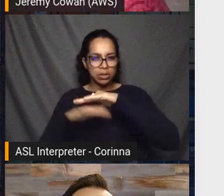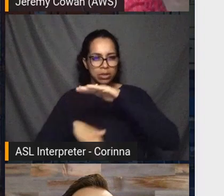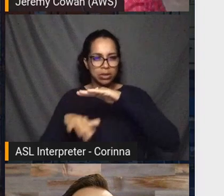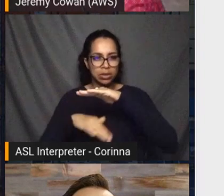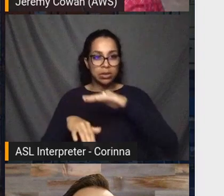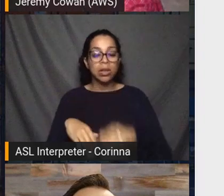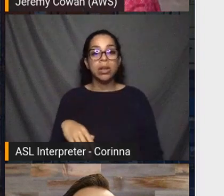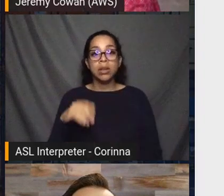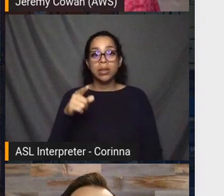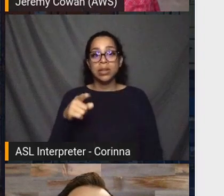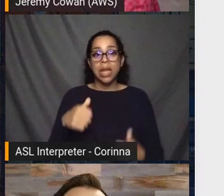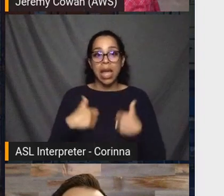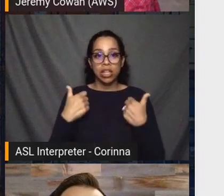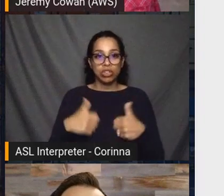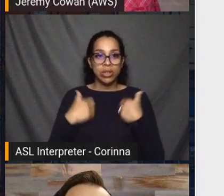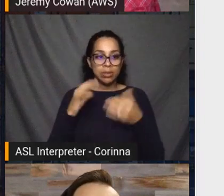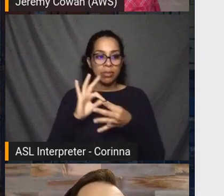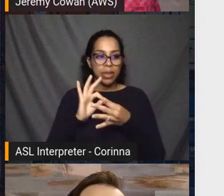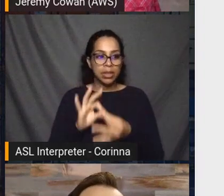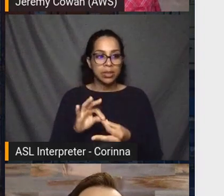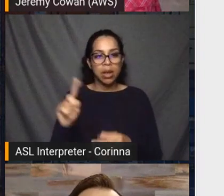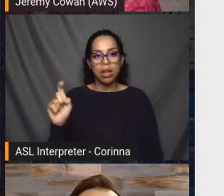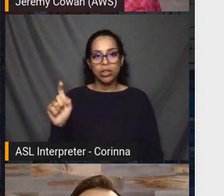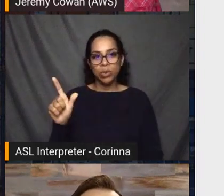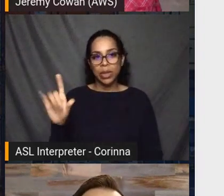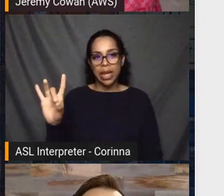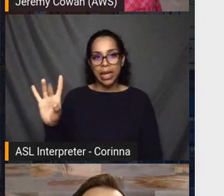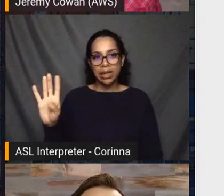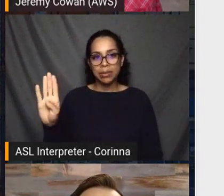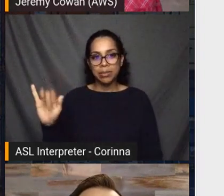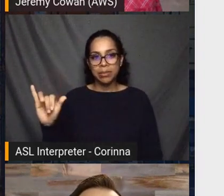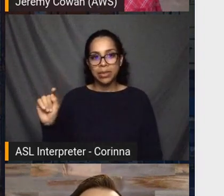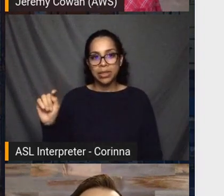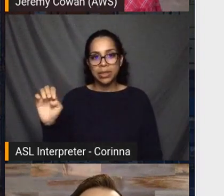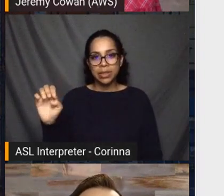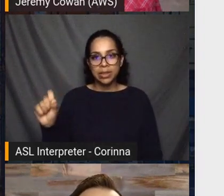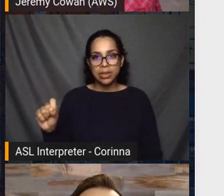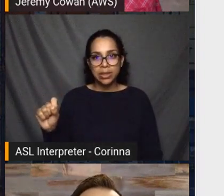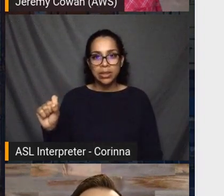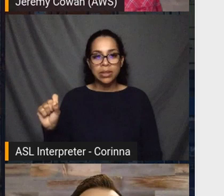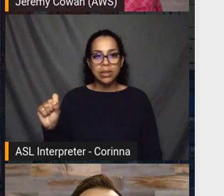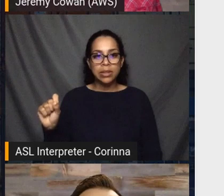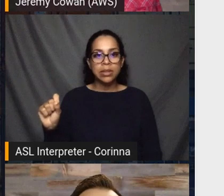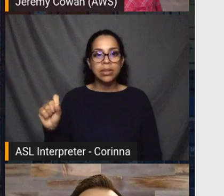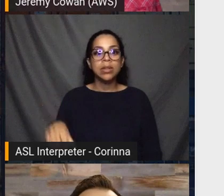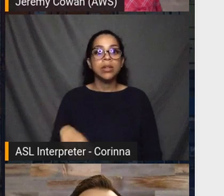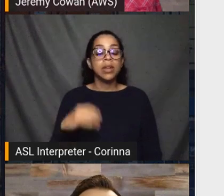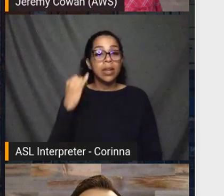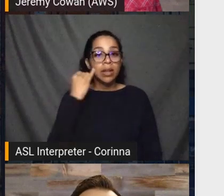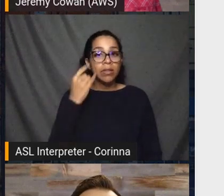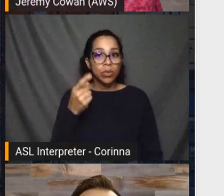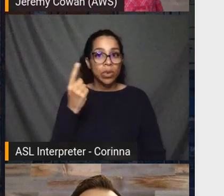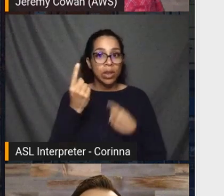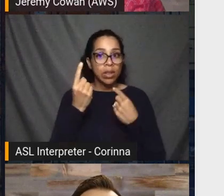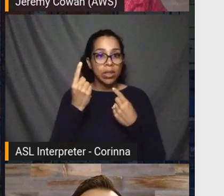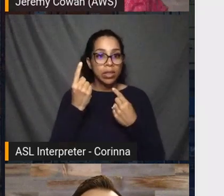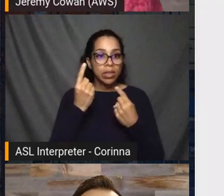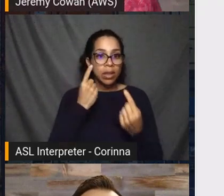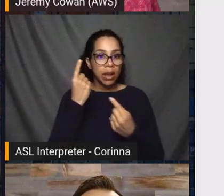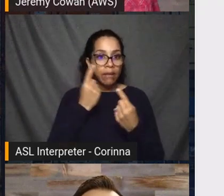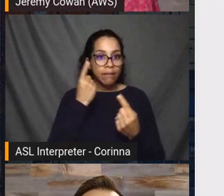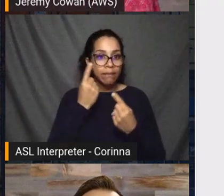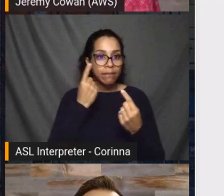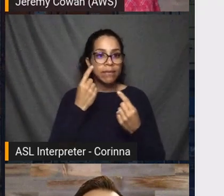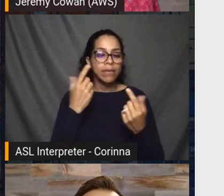larger space, which is 128 bits versus 32 bits of IPv4. And if you think of, we have enough